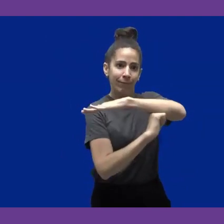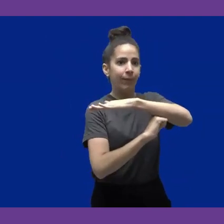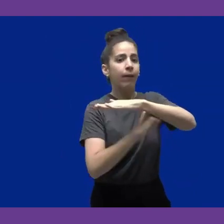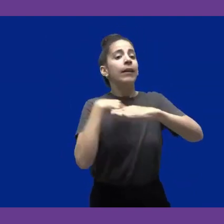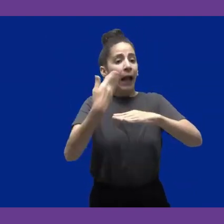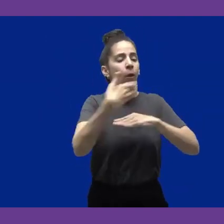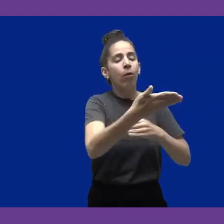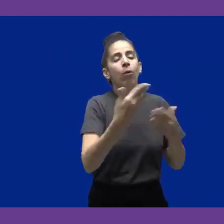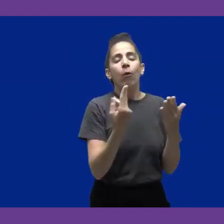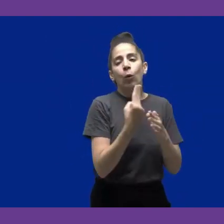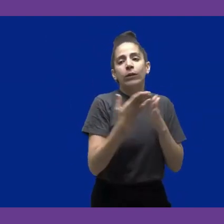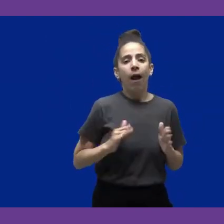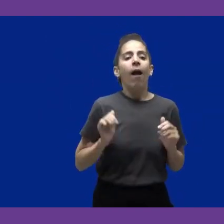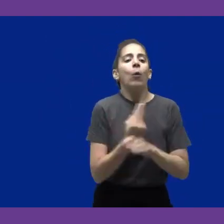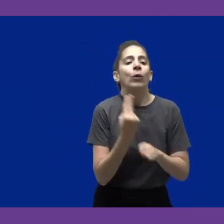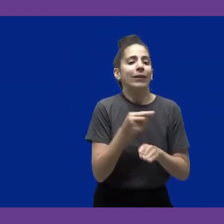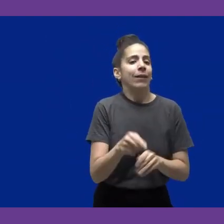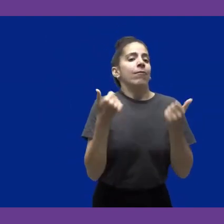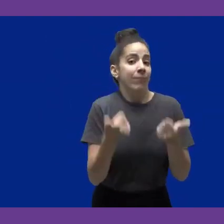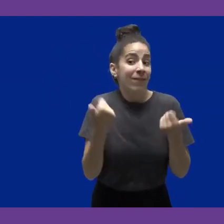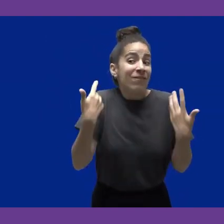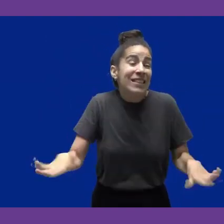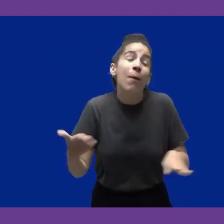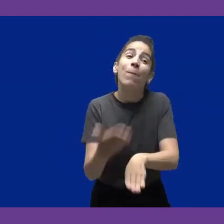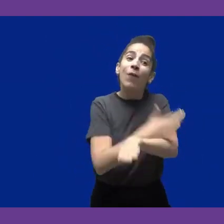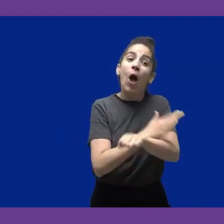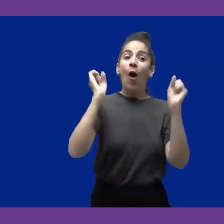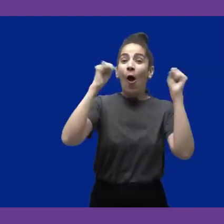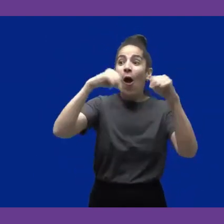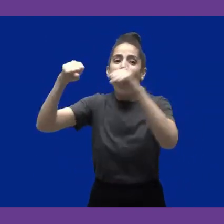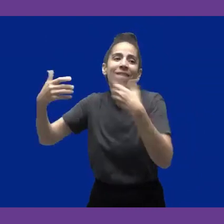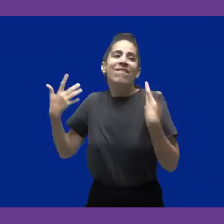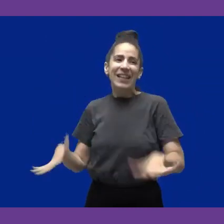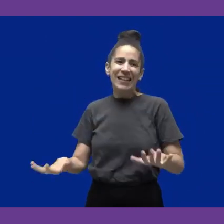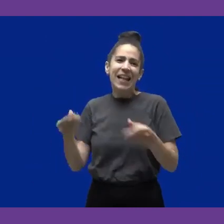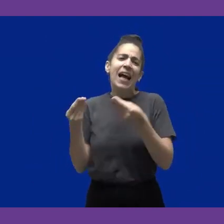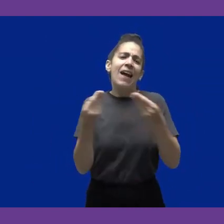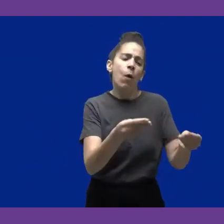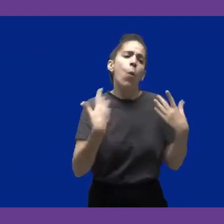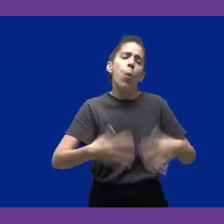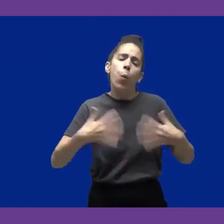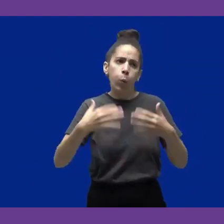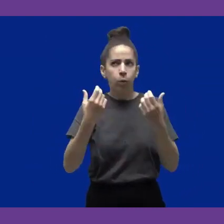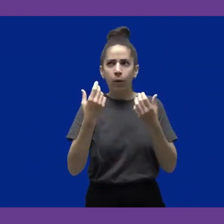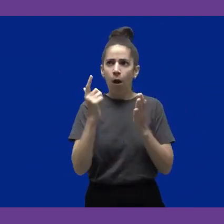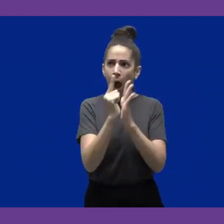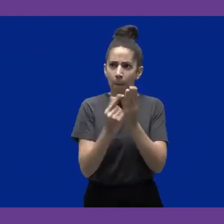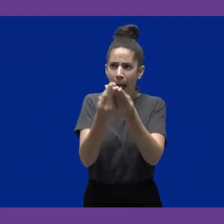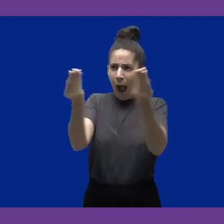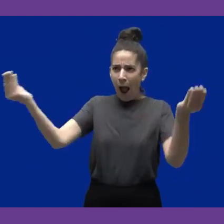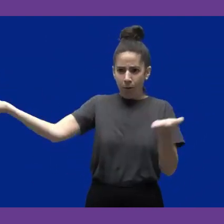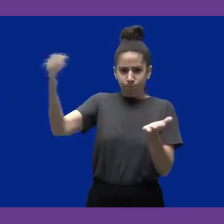they are mentioned in many legislations. We have a special situation, which is the European Directive and European regulations.